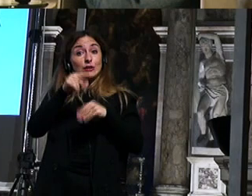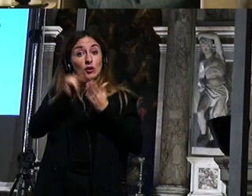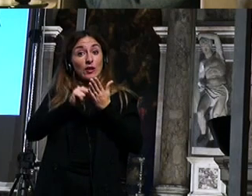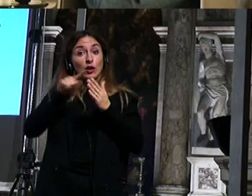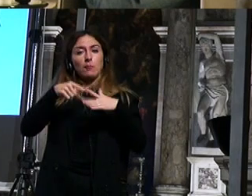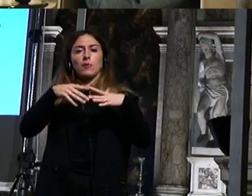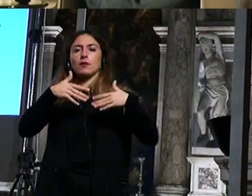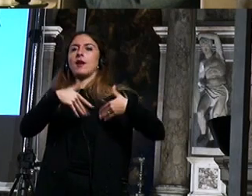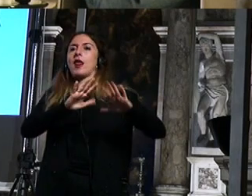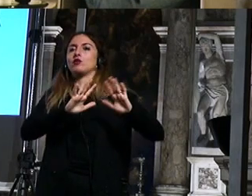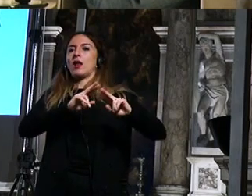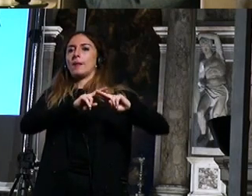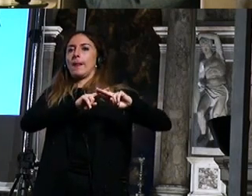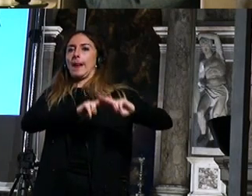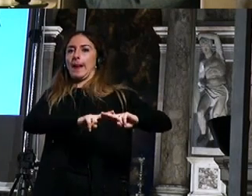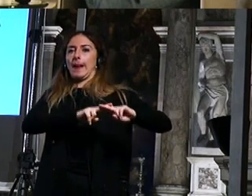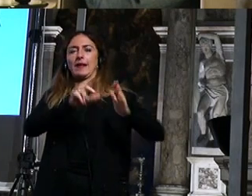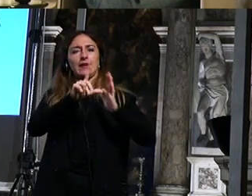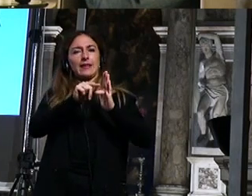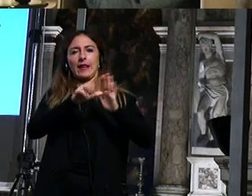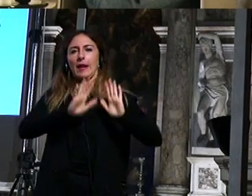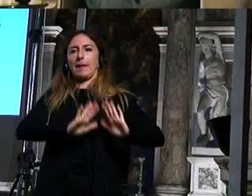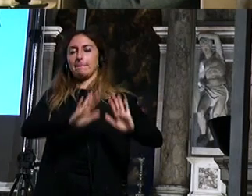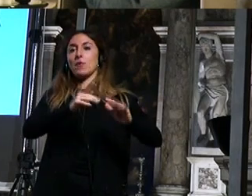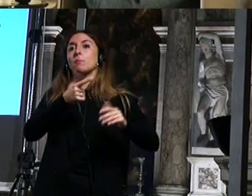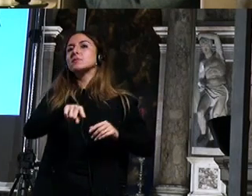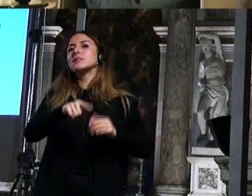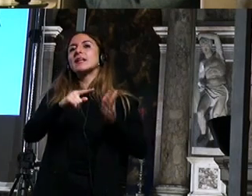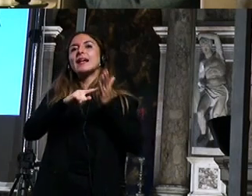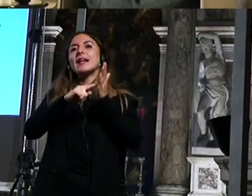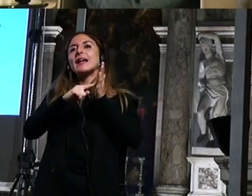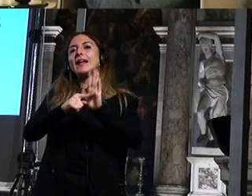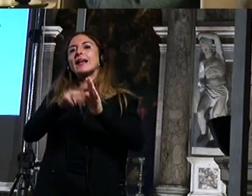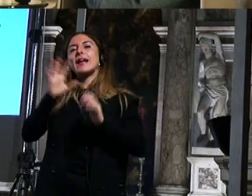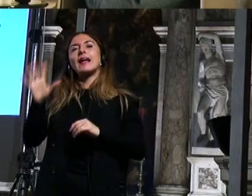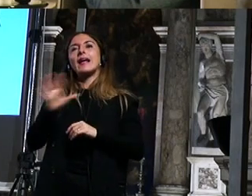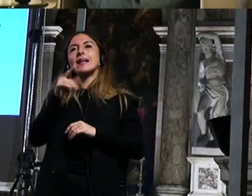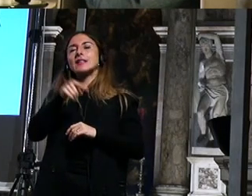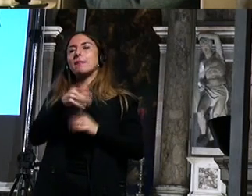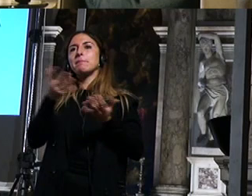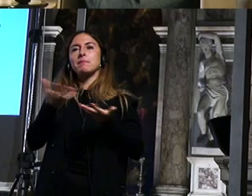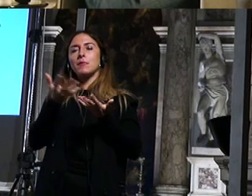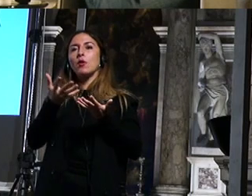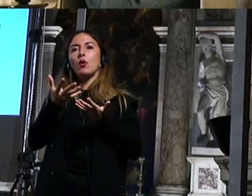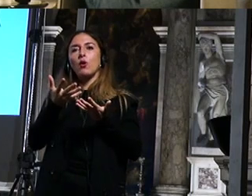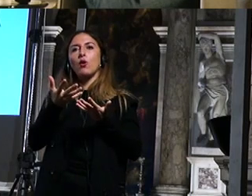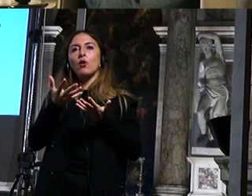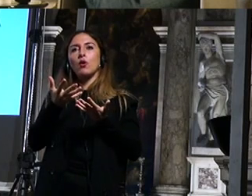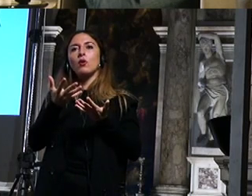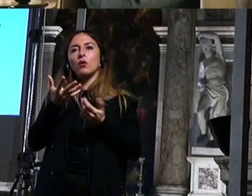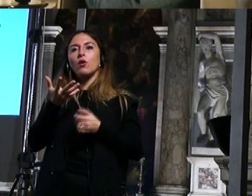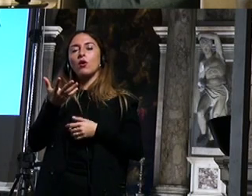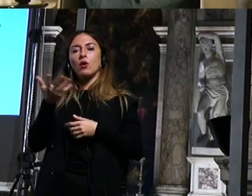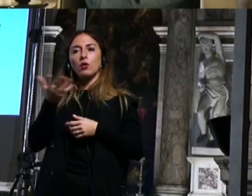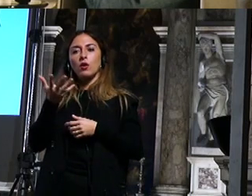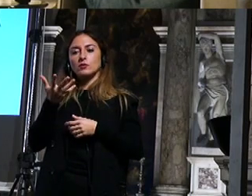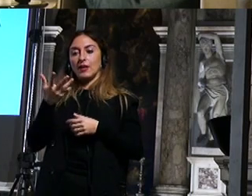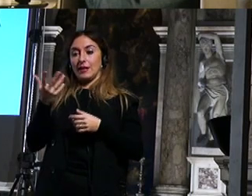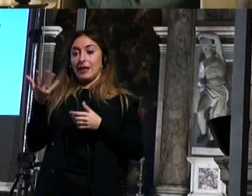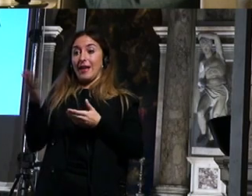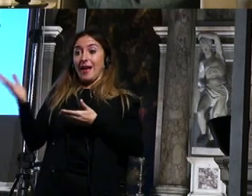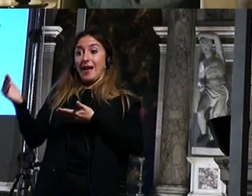echo, because in this story, an echo that exists in the collection, in this story a stranger is delivered into